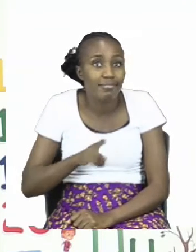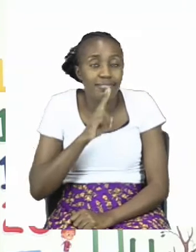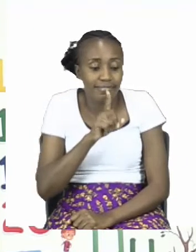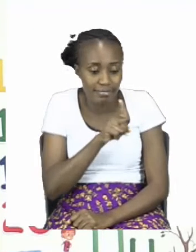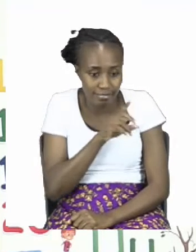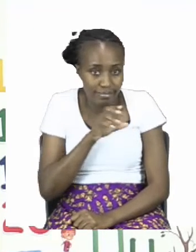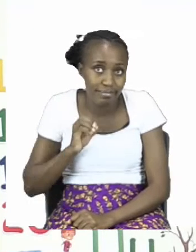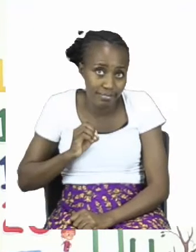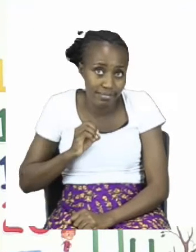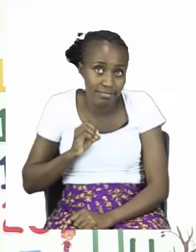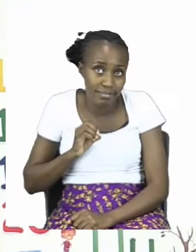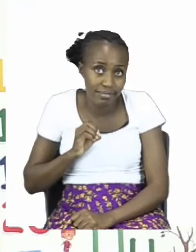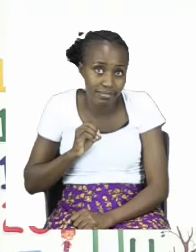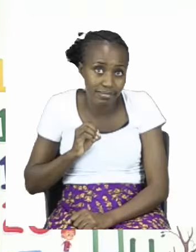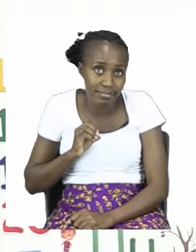is $10.